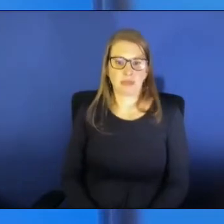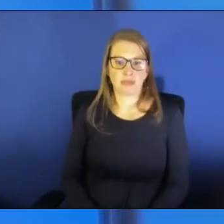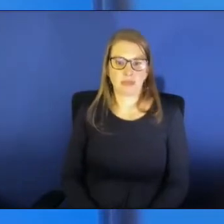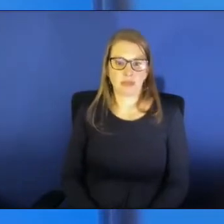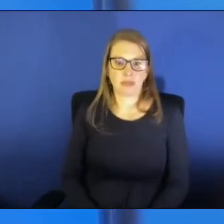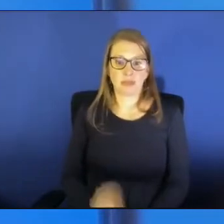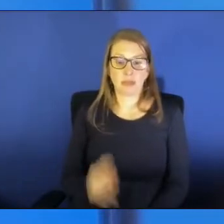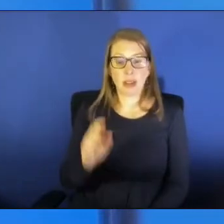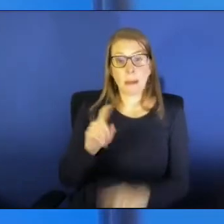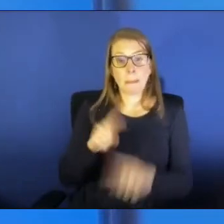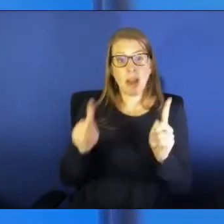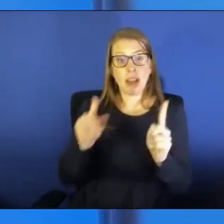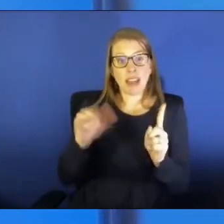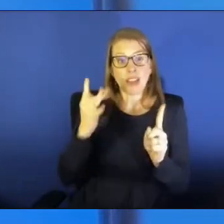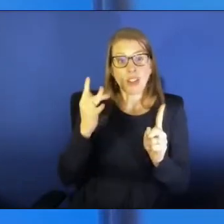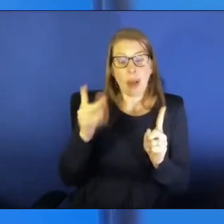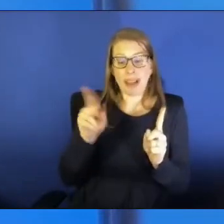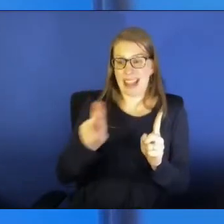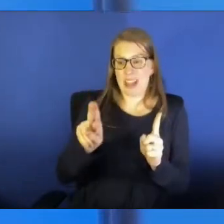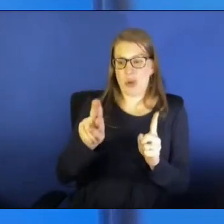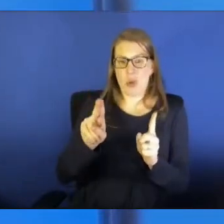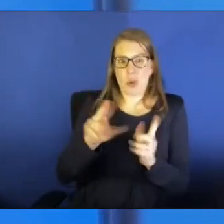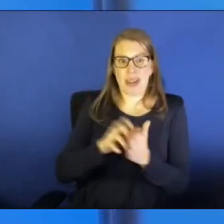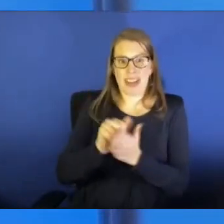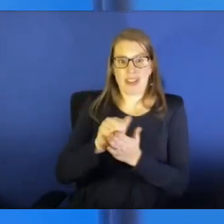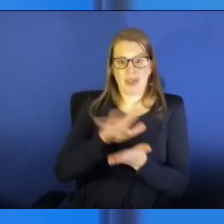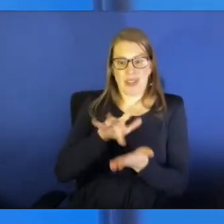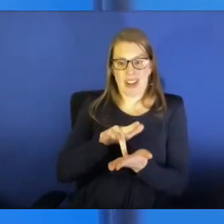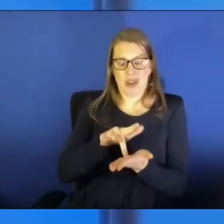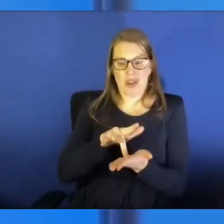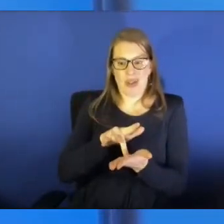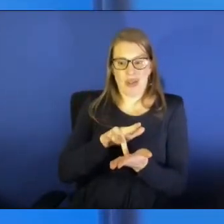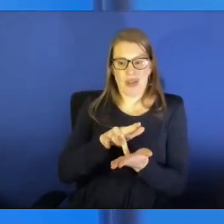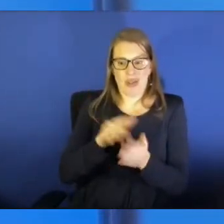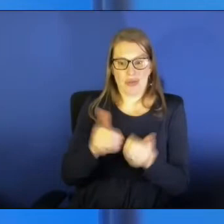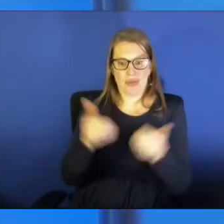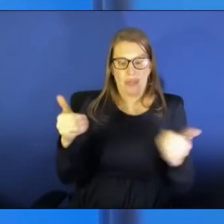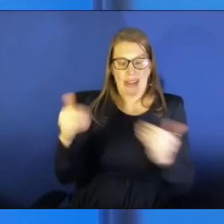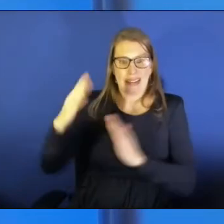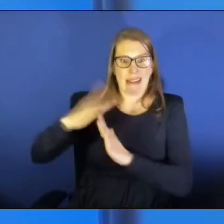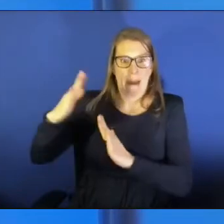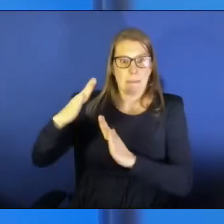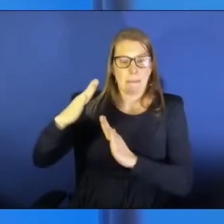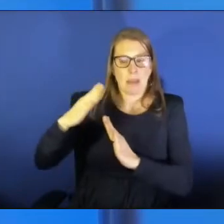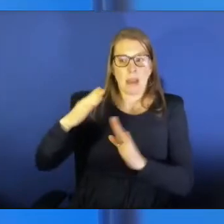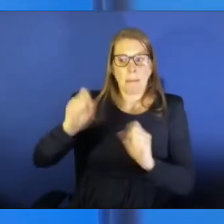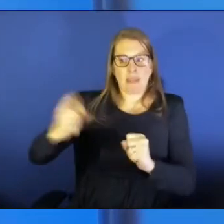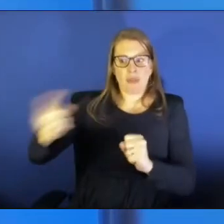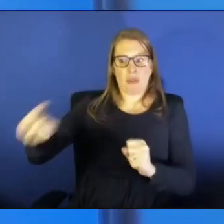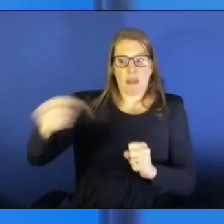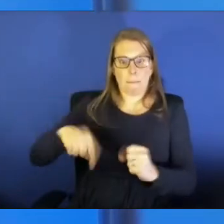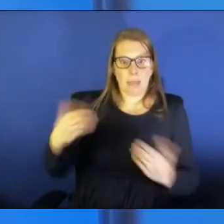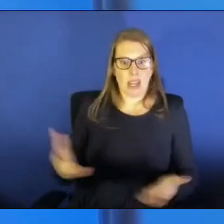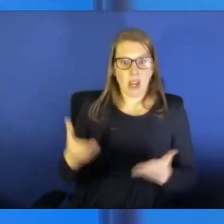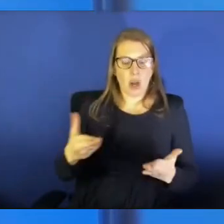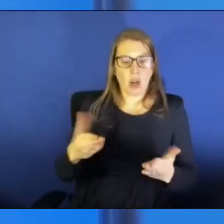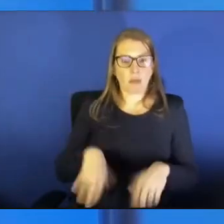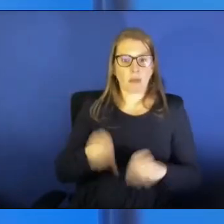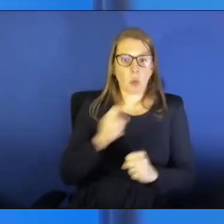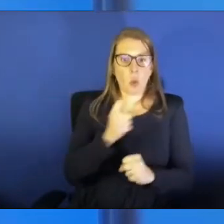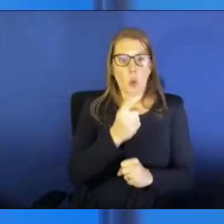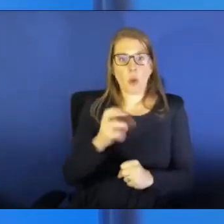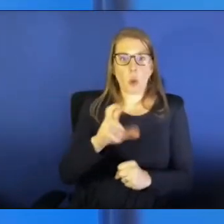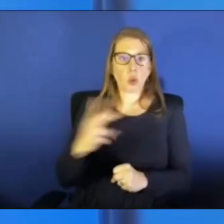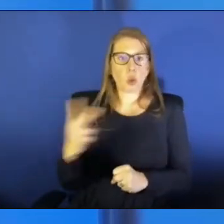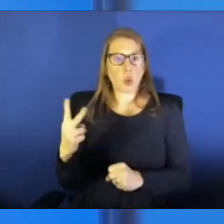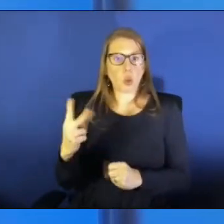places like it apart is the ability to come here and get one of 2 treatments that we know work